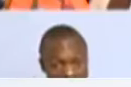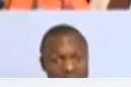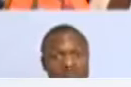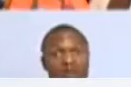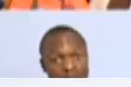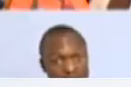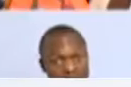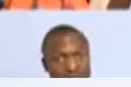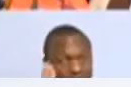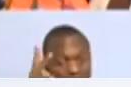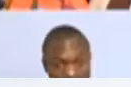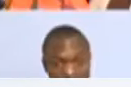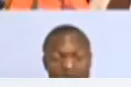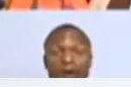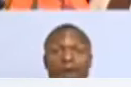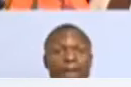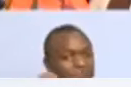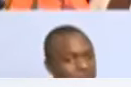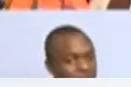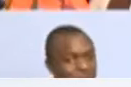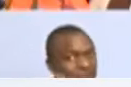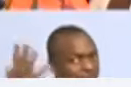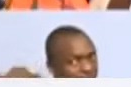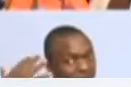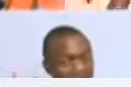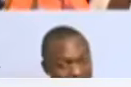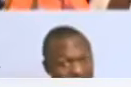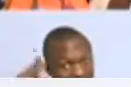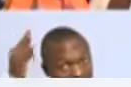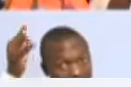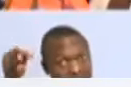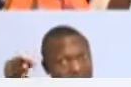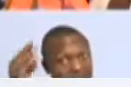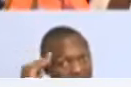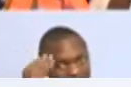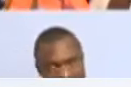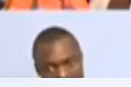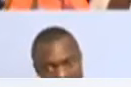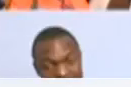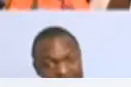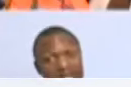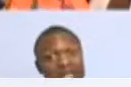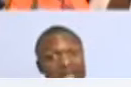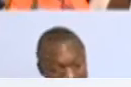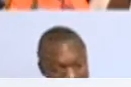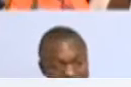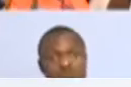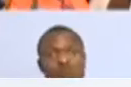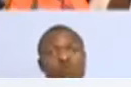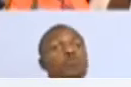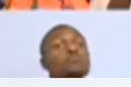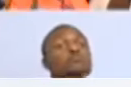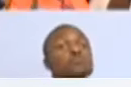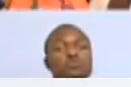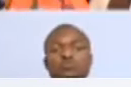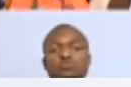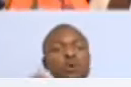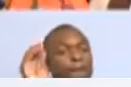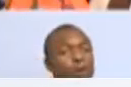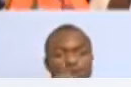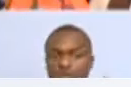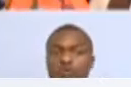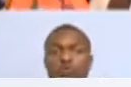to fight the past, present, and the future. Please, you know anything in the present, don't shout. Don't put a social media